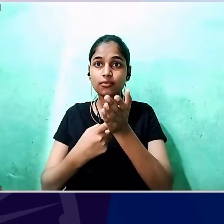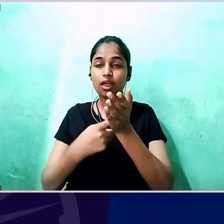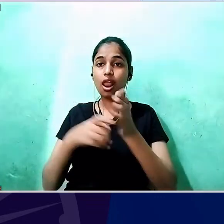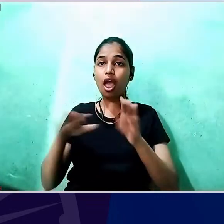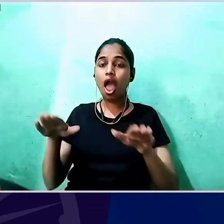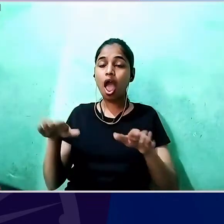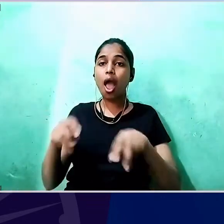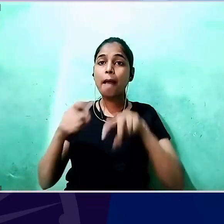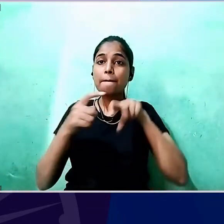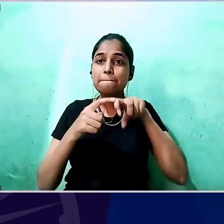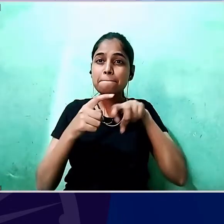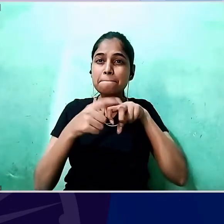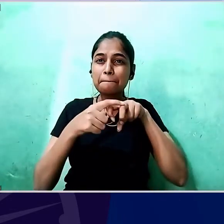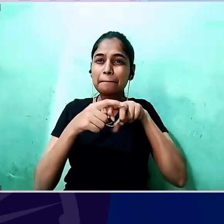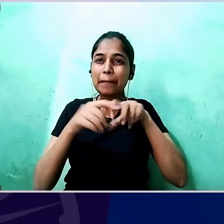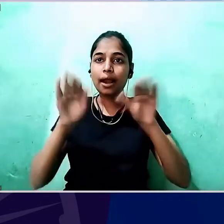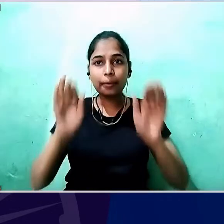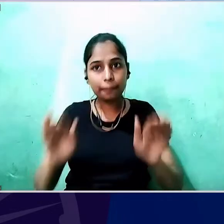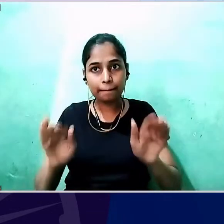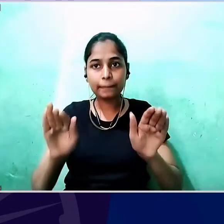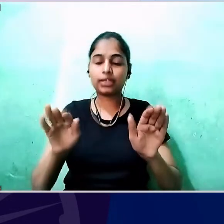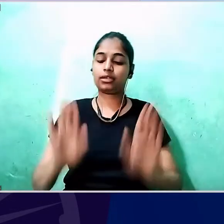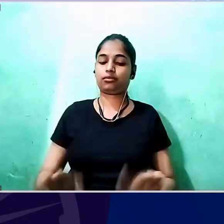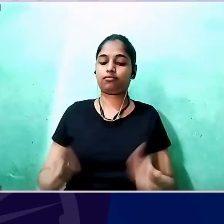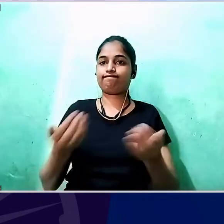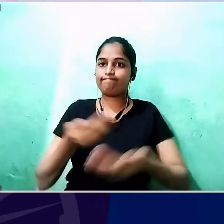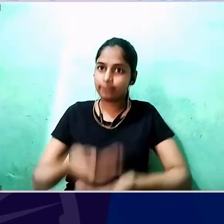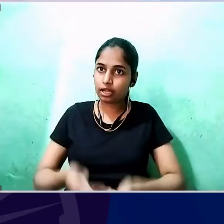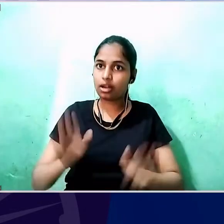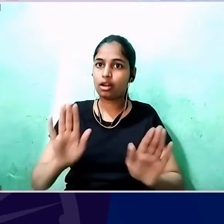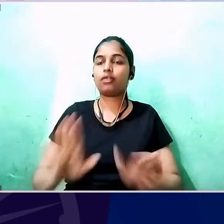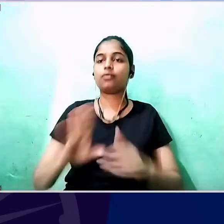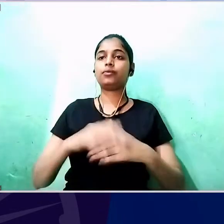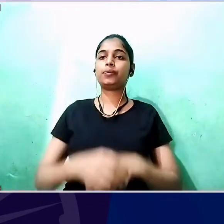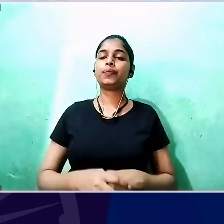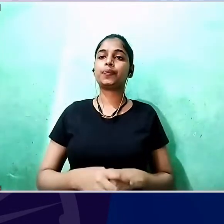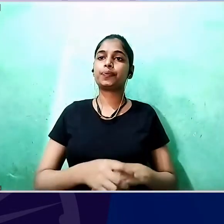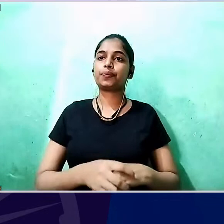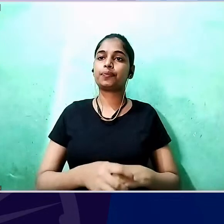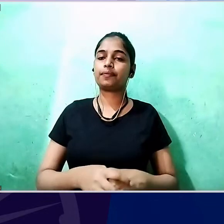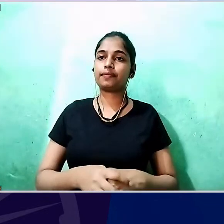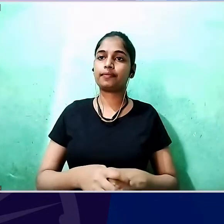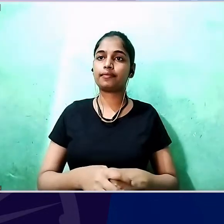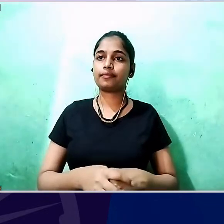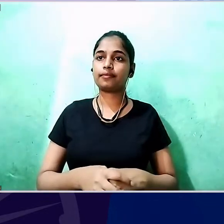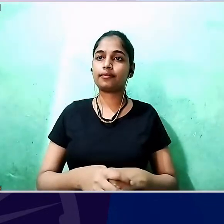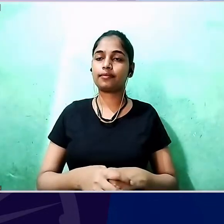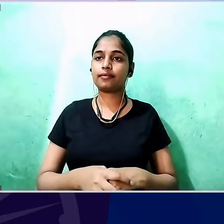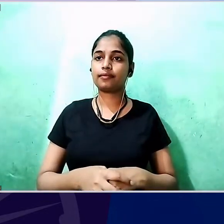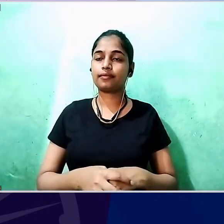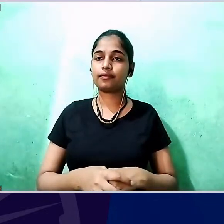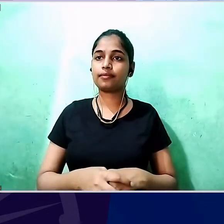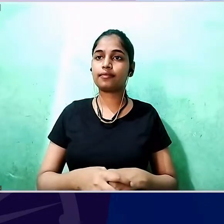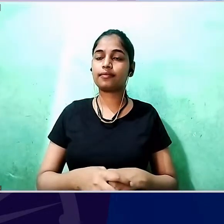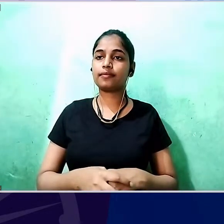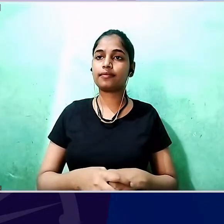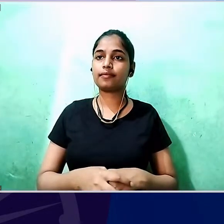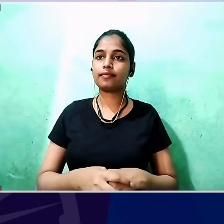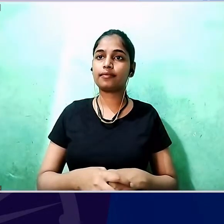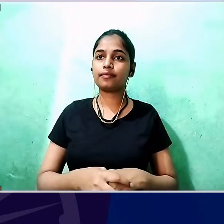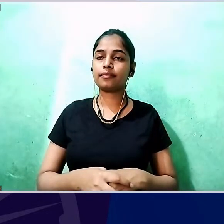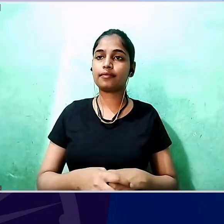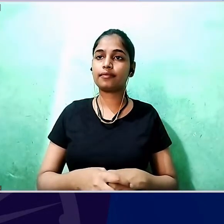and eventually they reach London. Okay, ma'am. Ma'am, can you show to our student